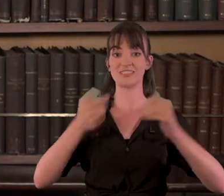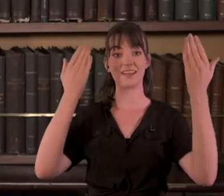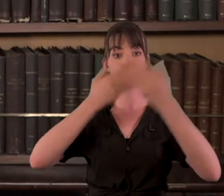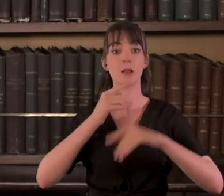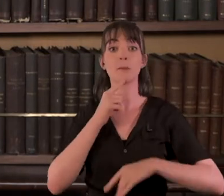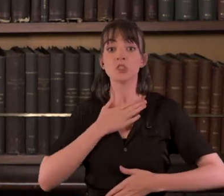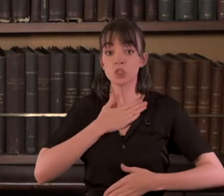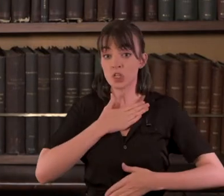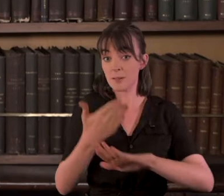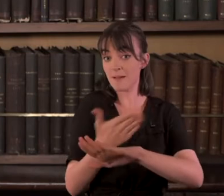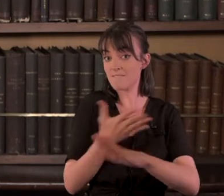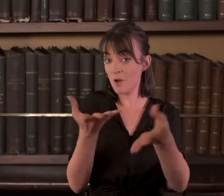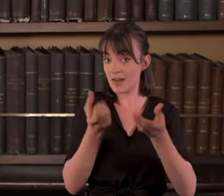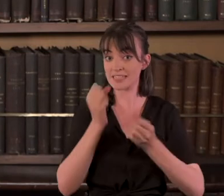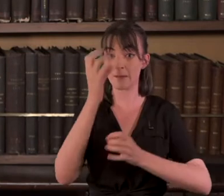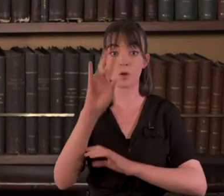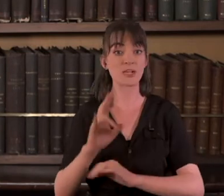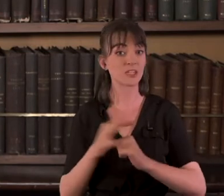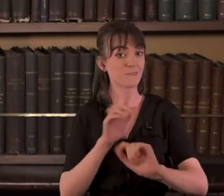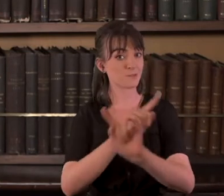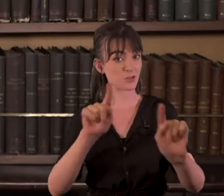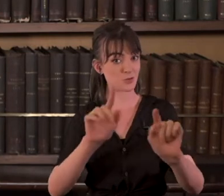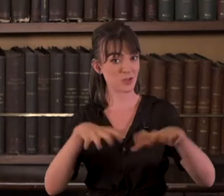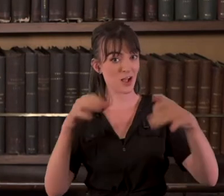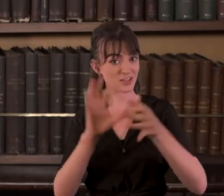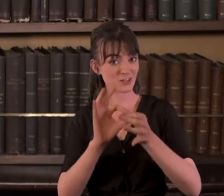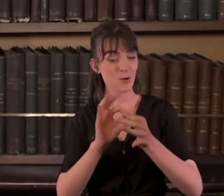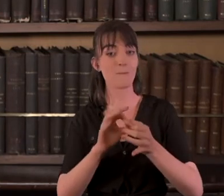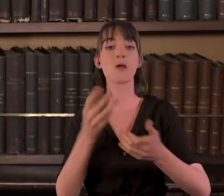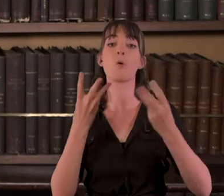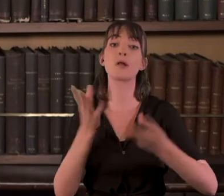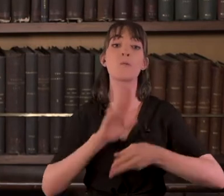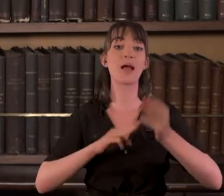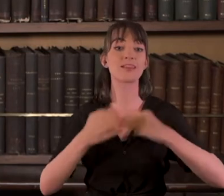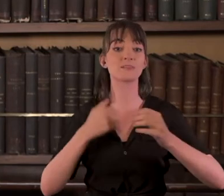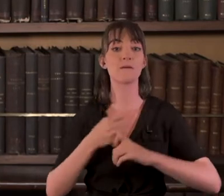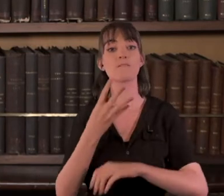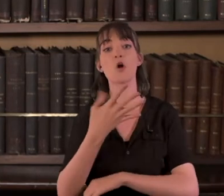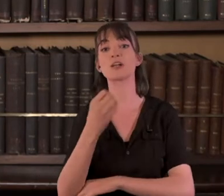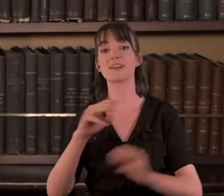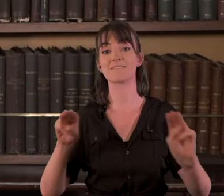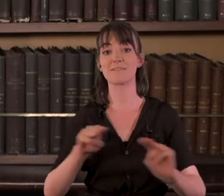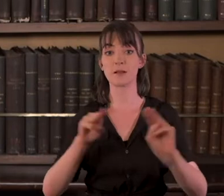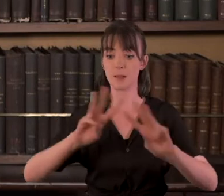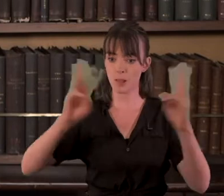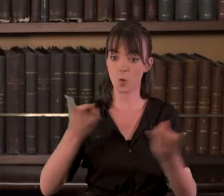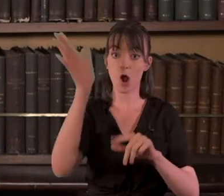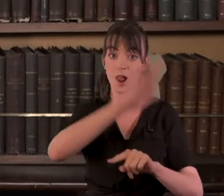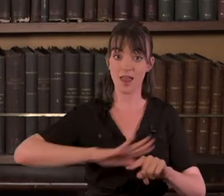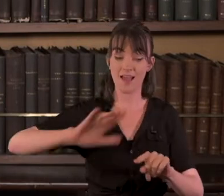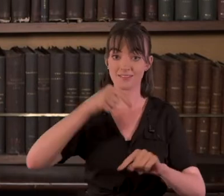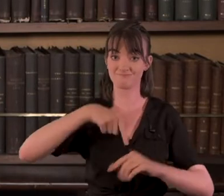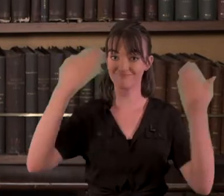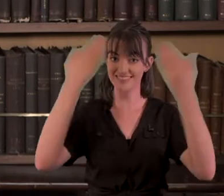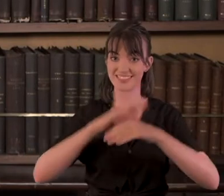take questions from you, the audience at home, and I want to welcome over 450 people from around the globe who are joining us this evening,